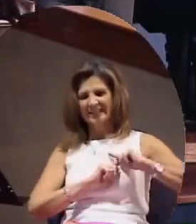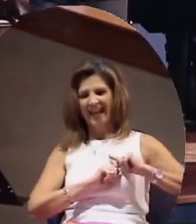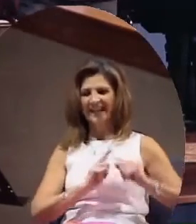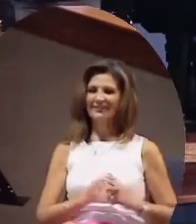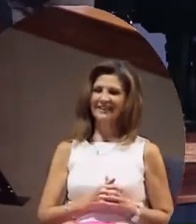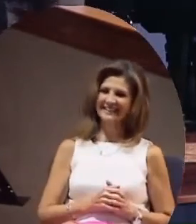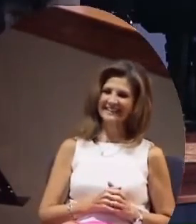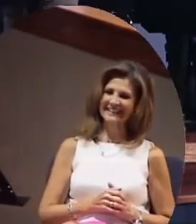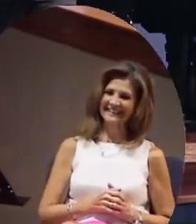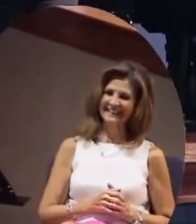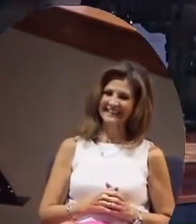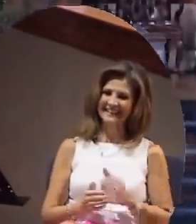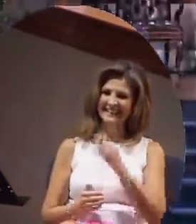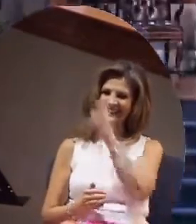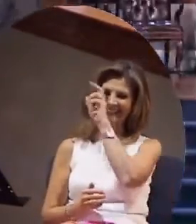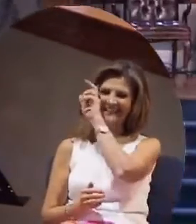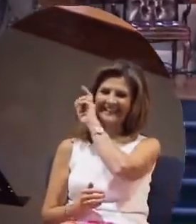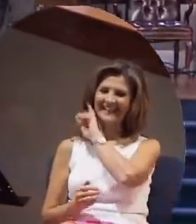said,